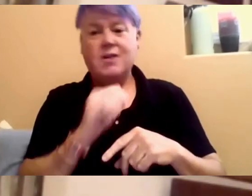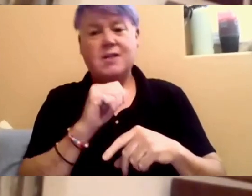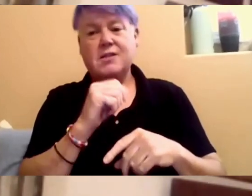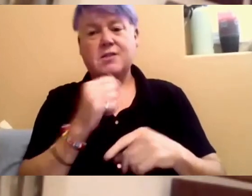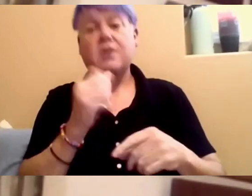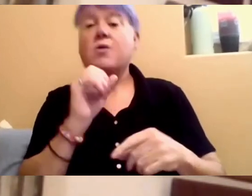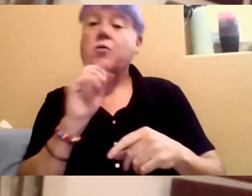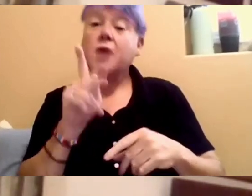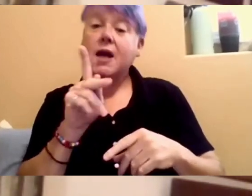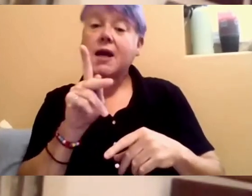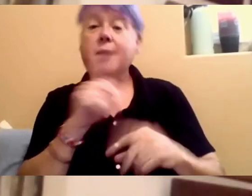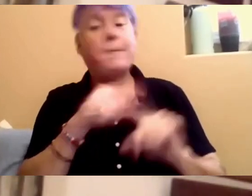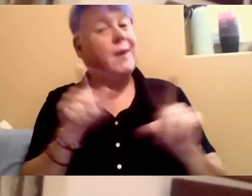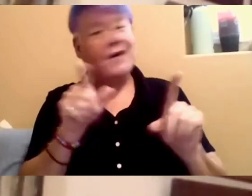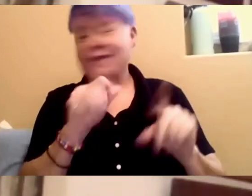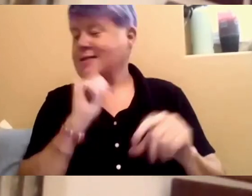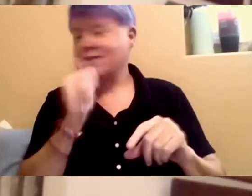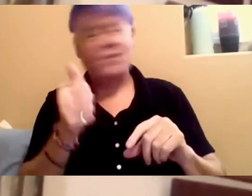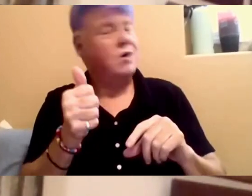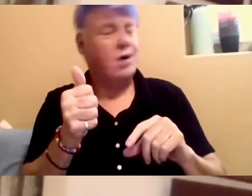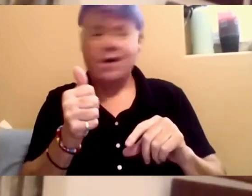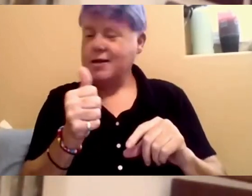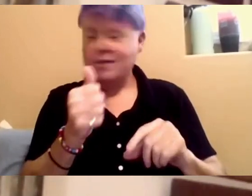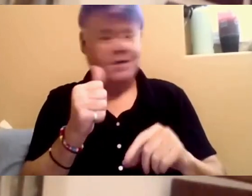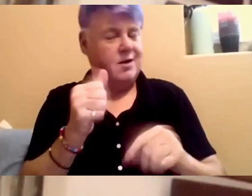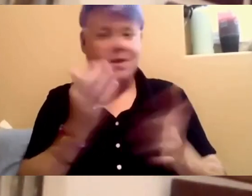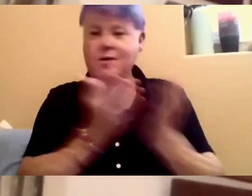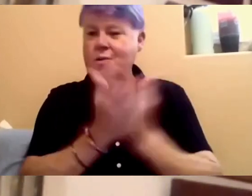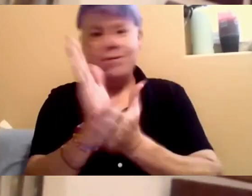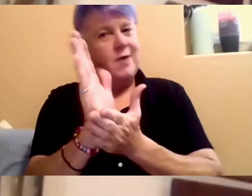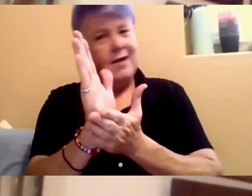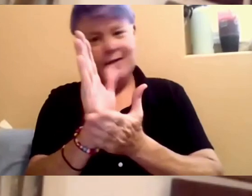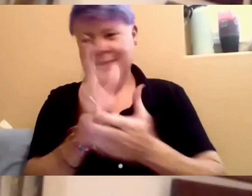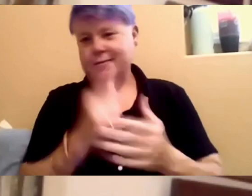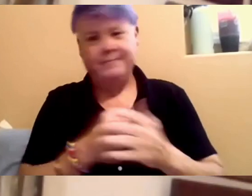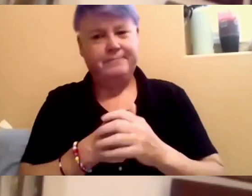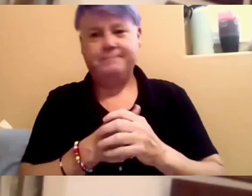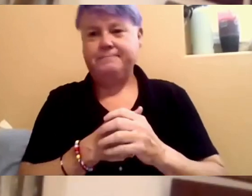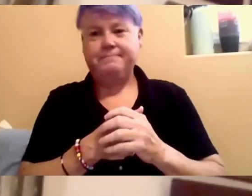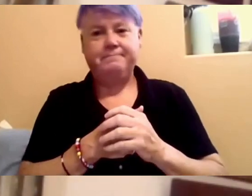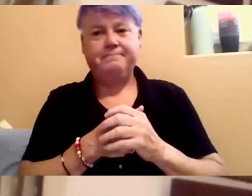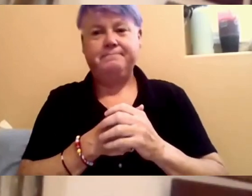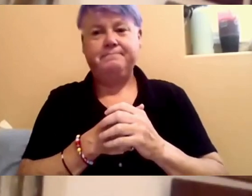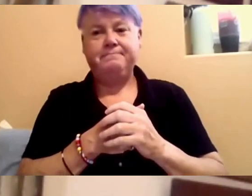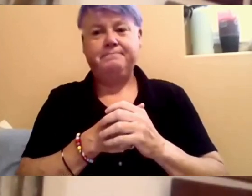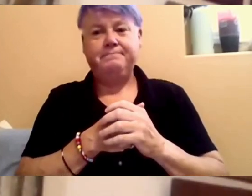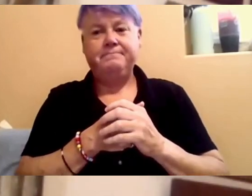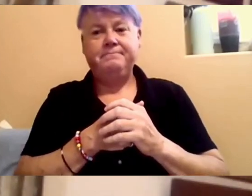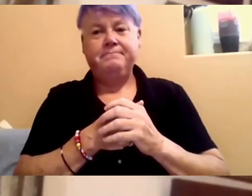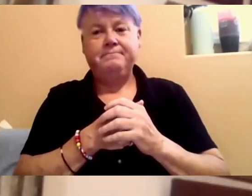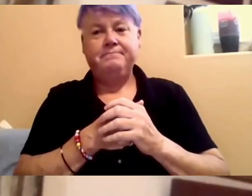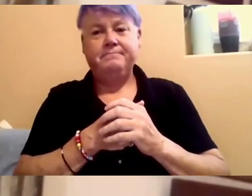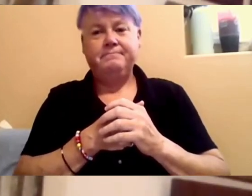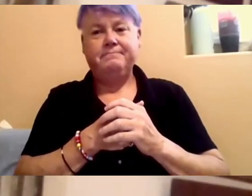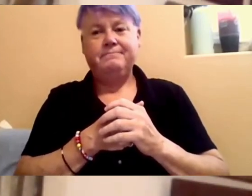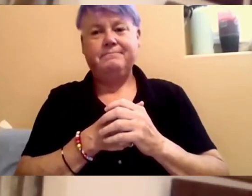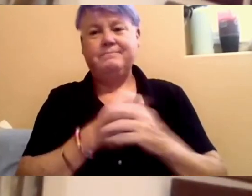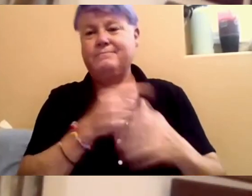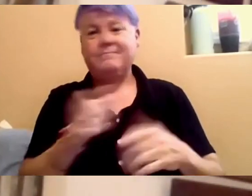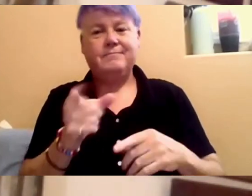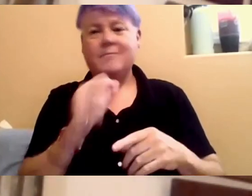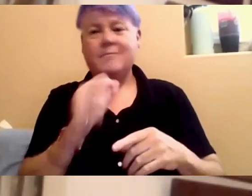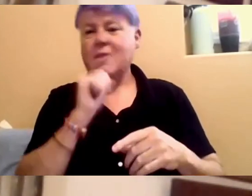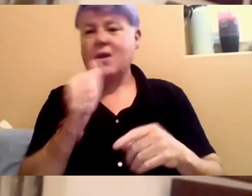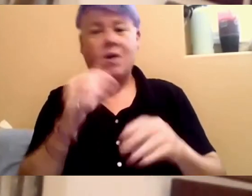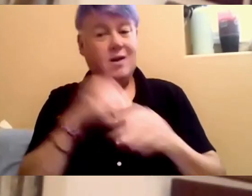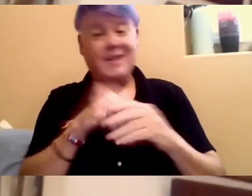is plenty old enough to know when your parents are completely distraught. So she's not in a good way